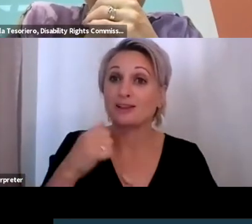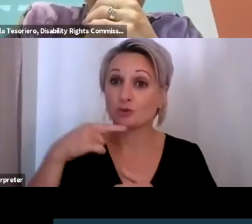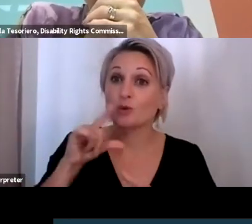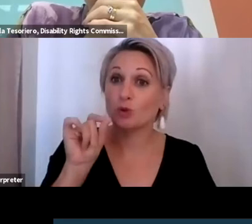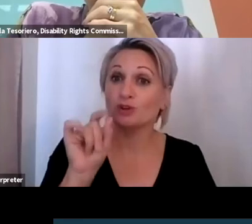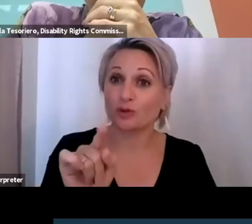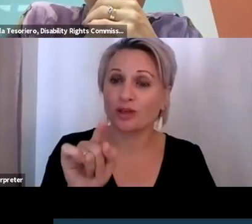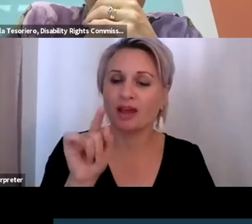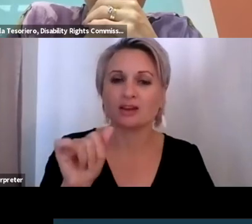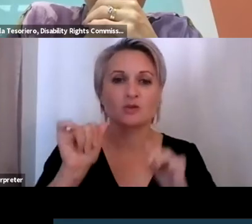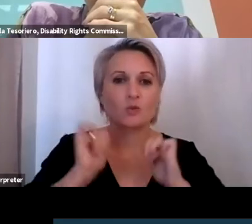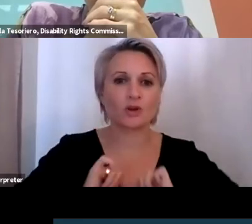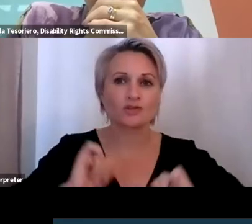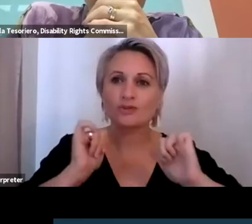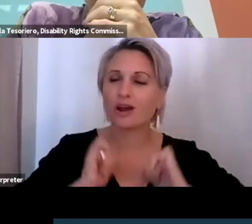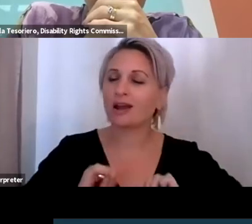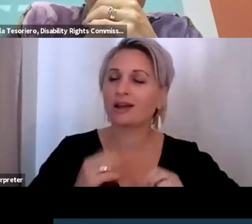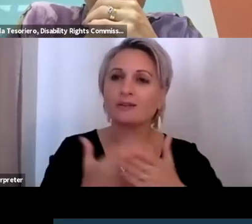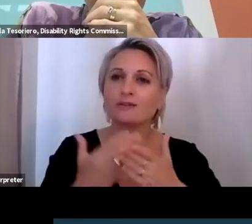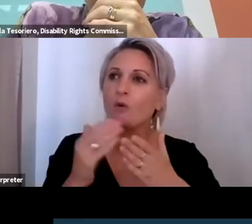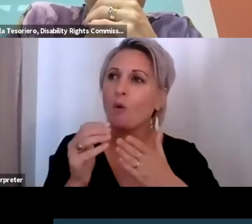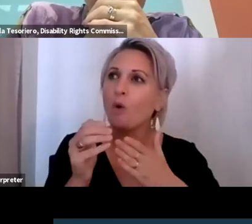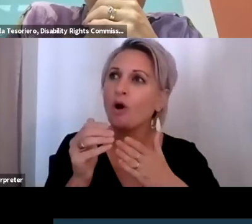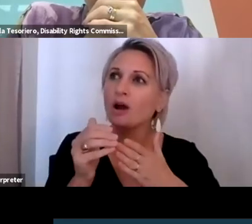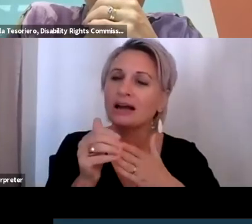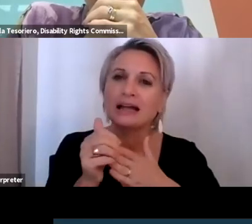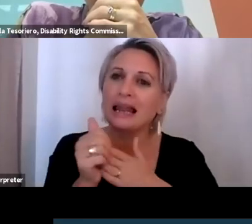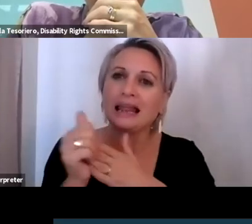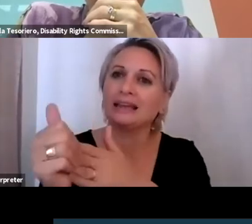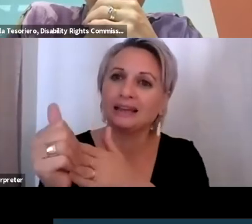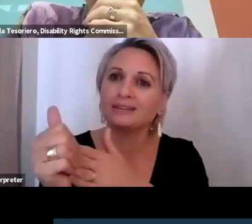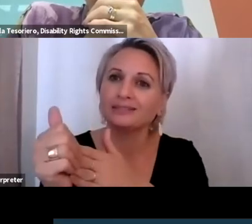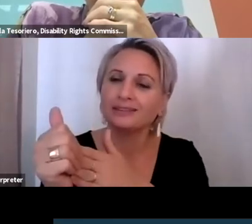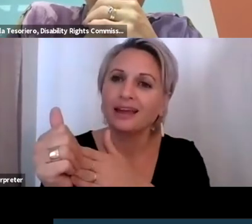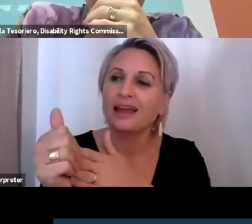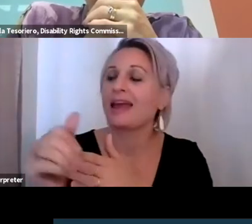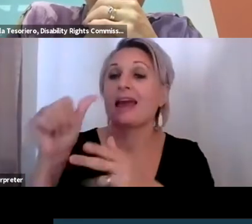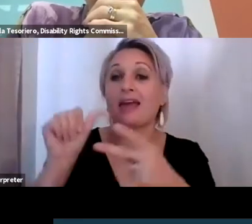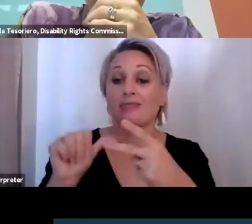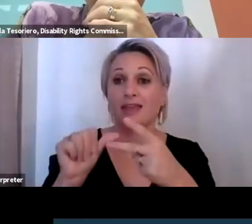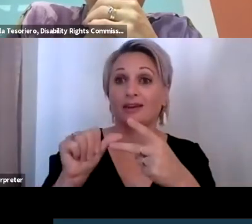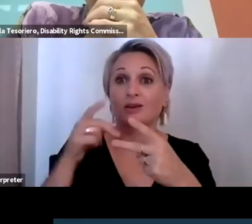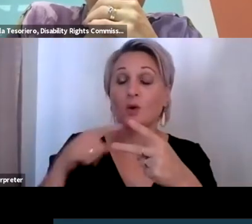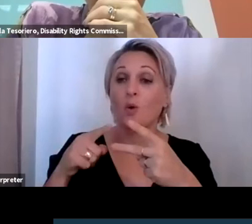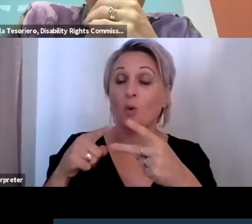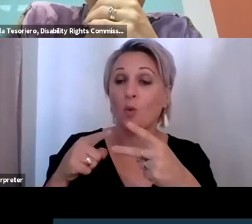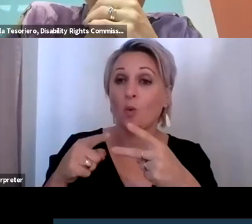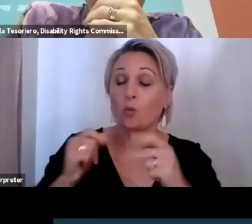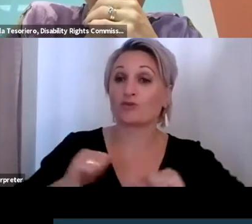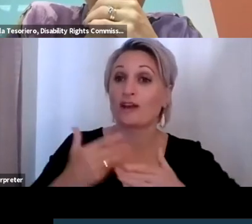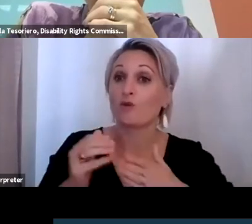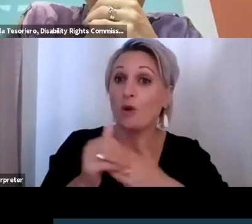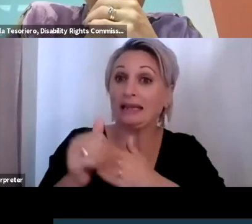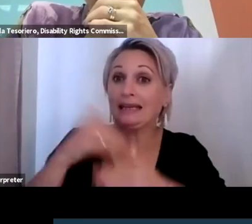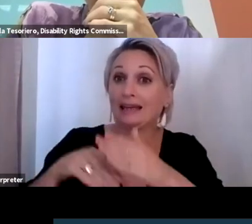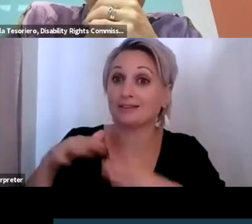leading firstly and then leading in uncertain times. So, but it's amazing how